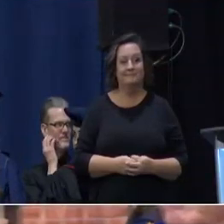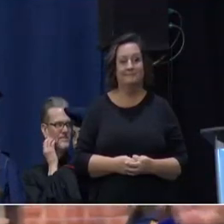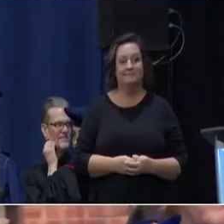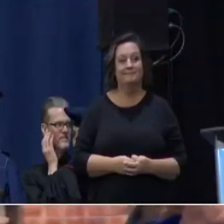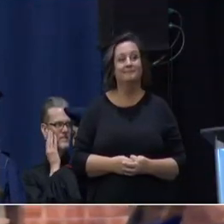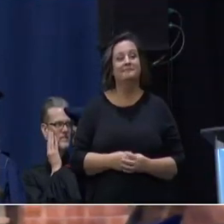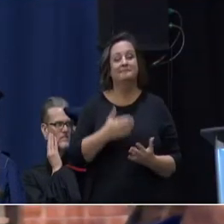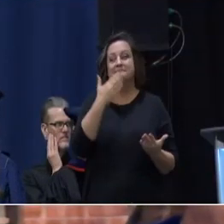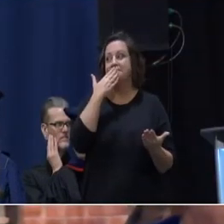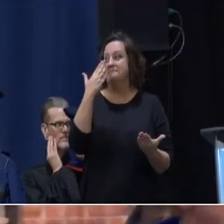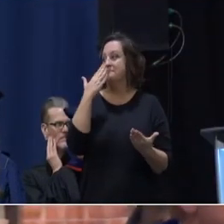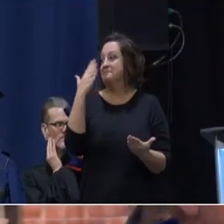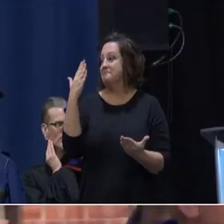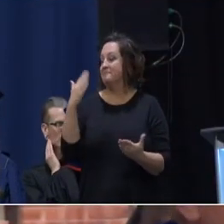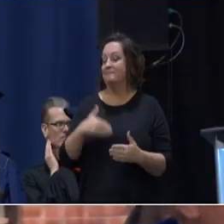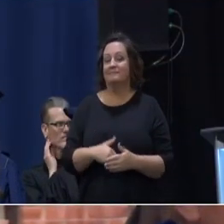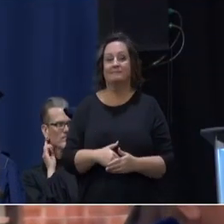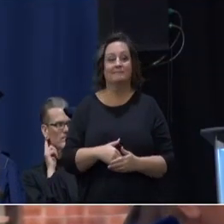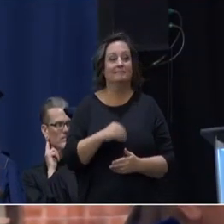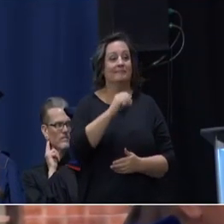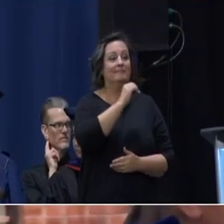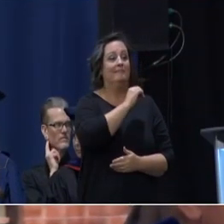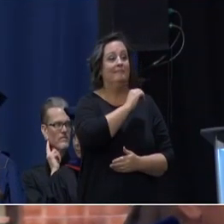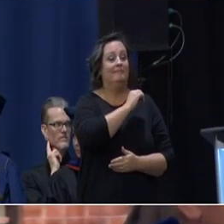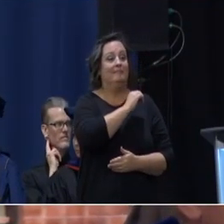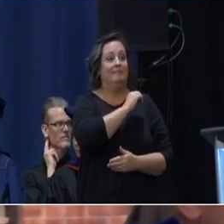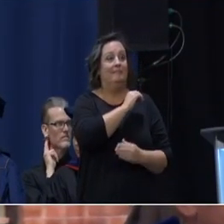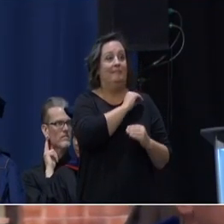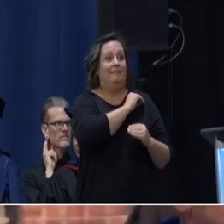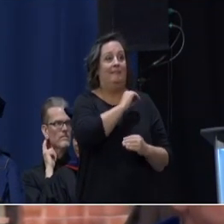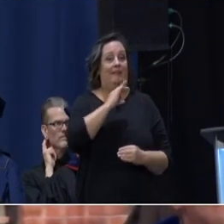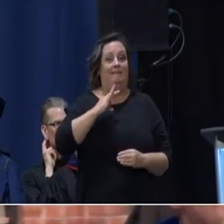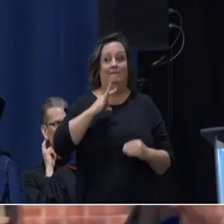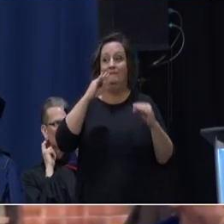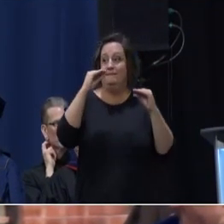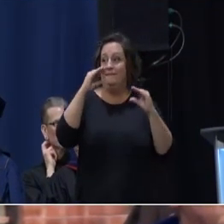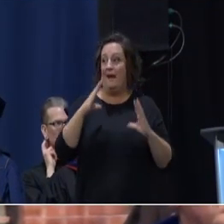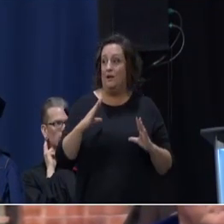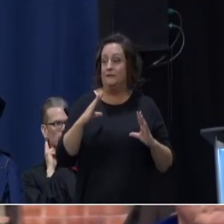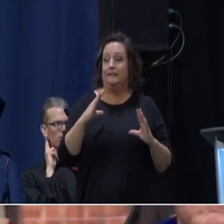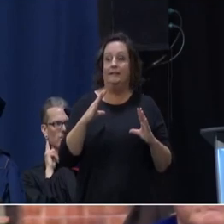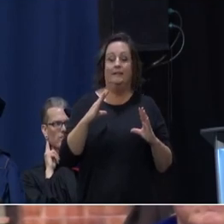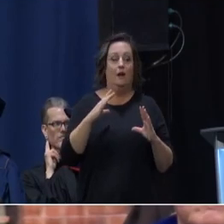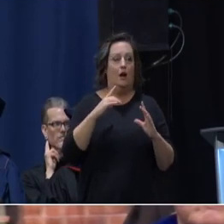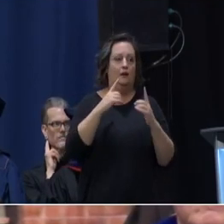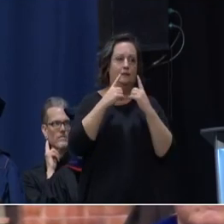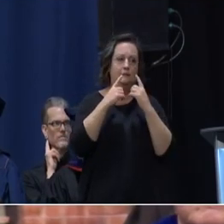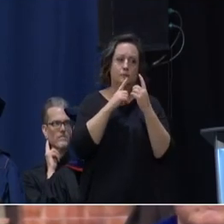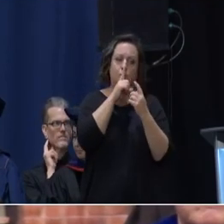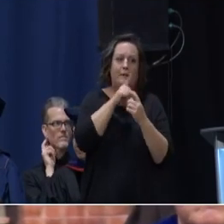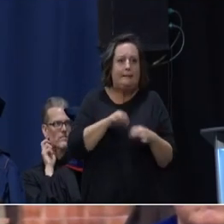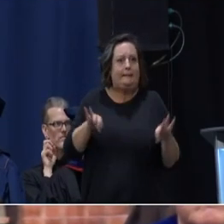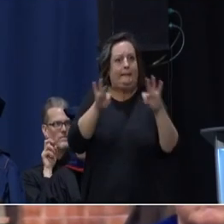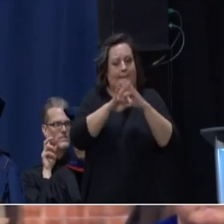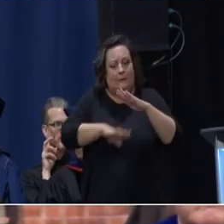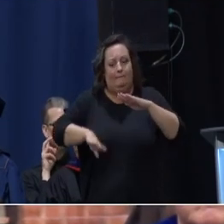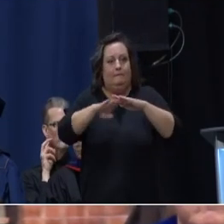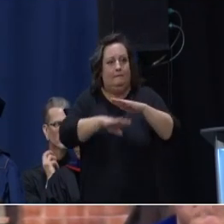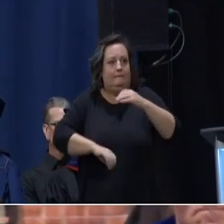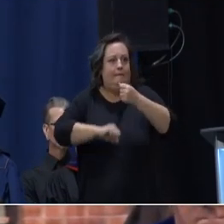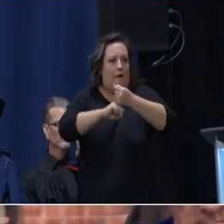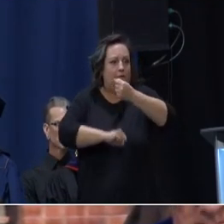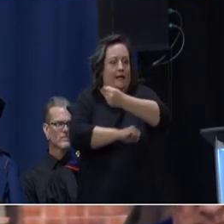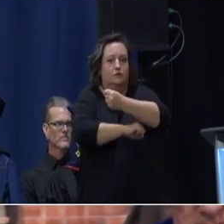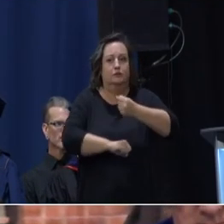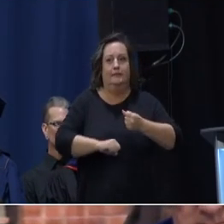Thank you. Faculty members are fundamental to the success of students and to the university. Daily, these scholars and